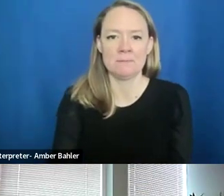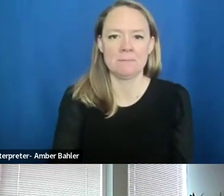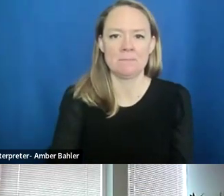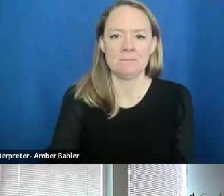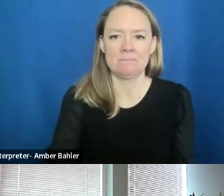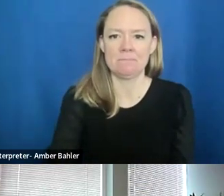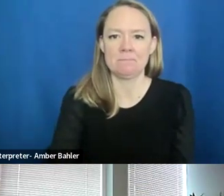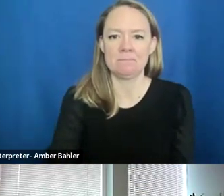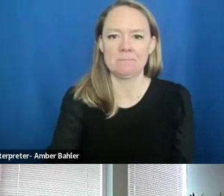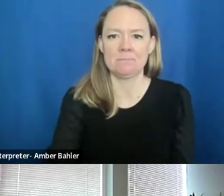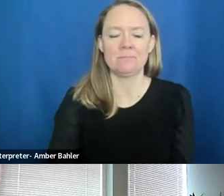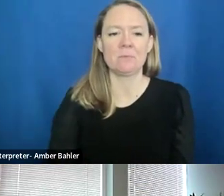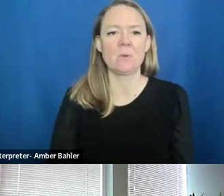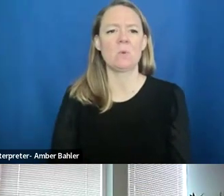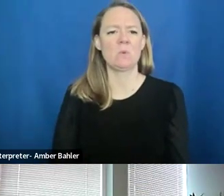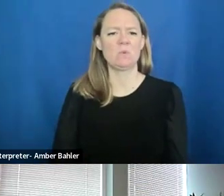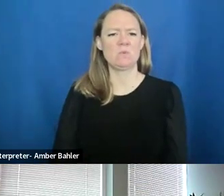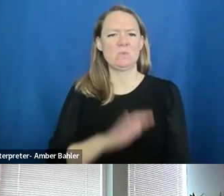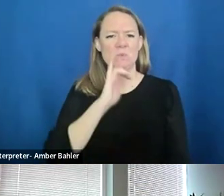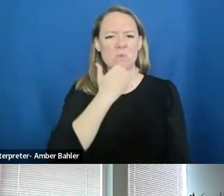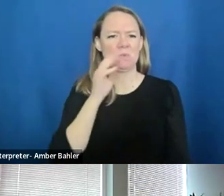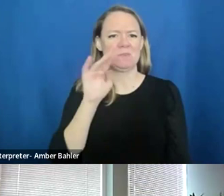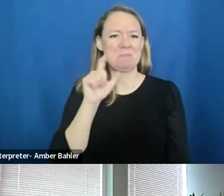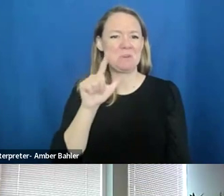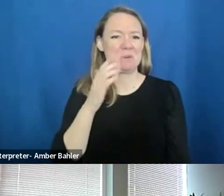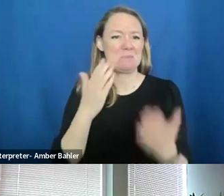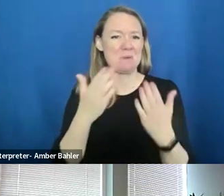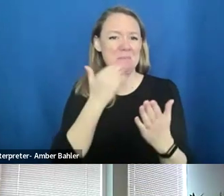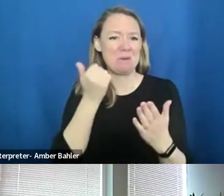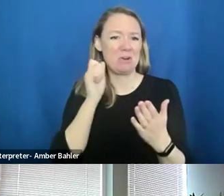Oops, Michael, you know, it might work as if you want to try dialing in.